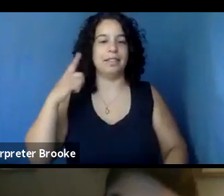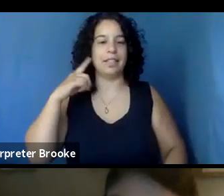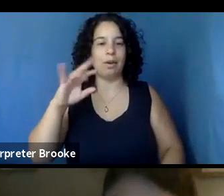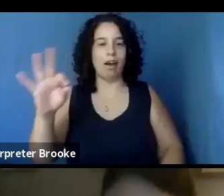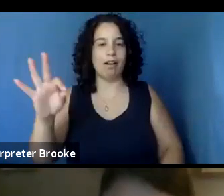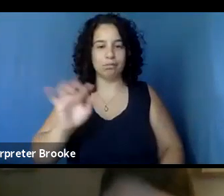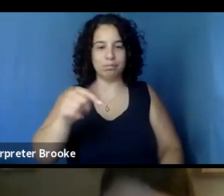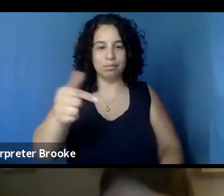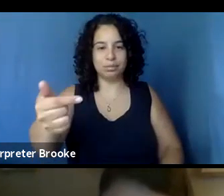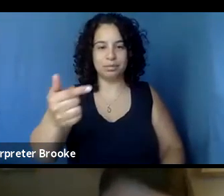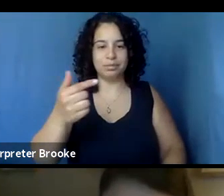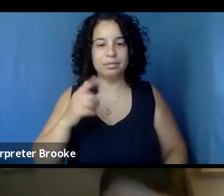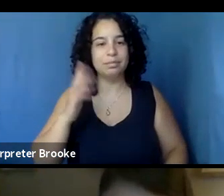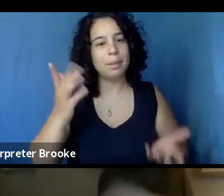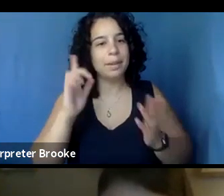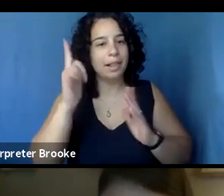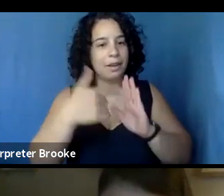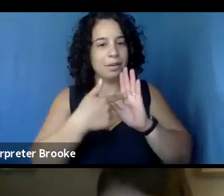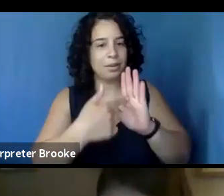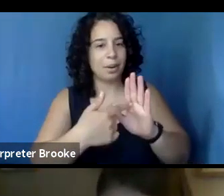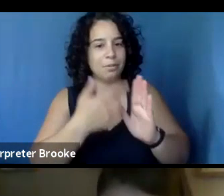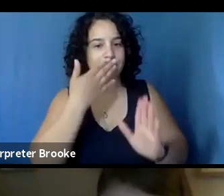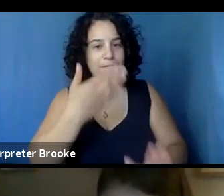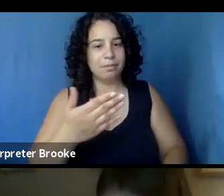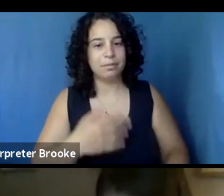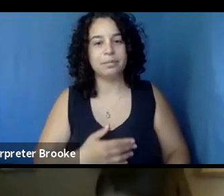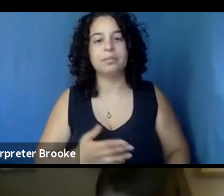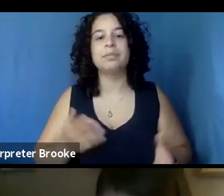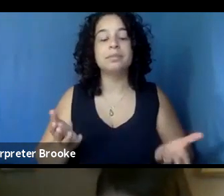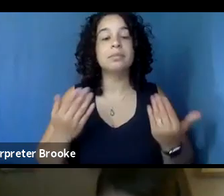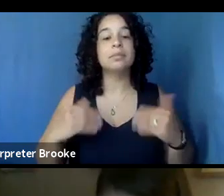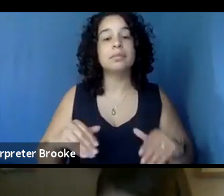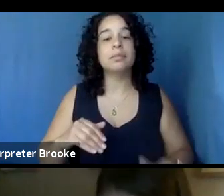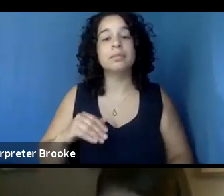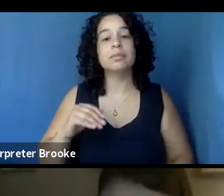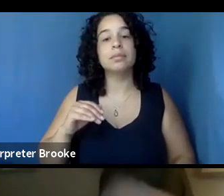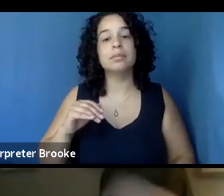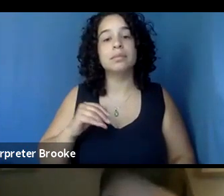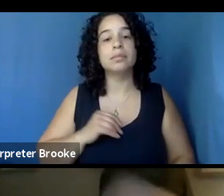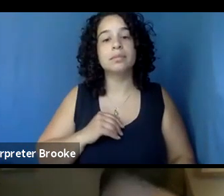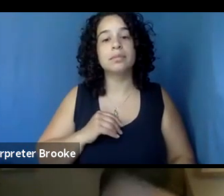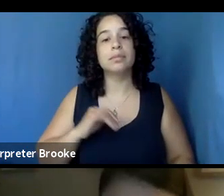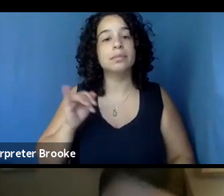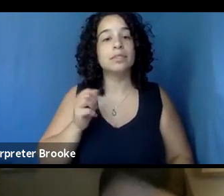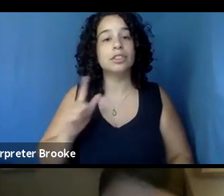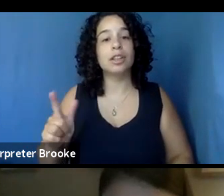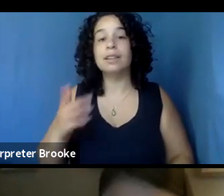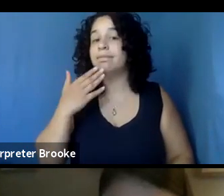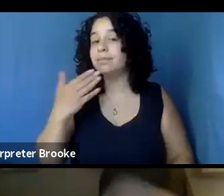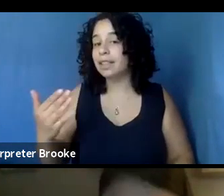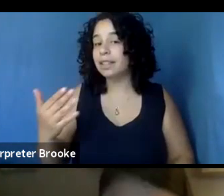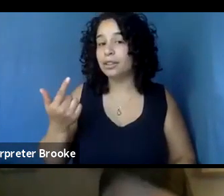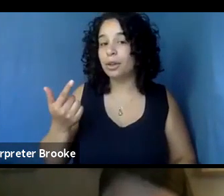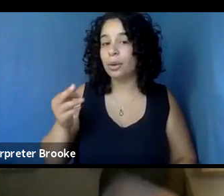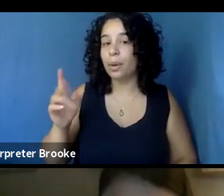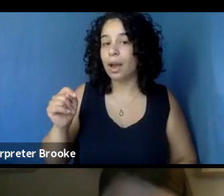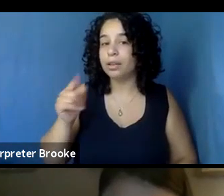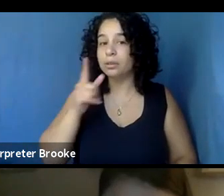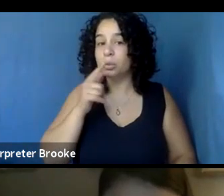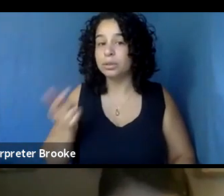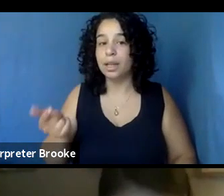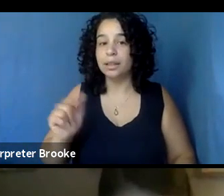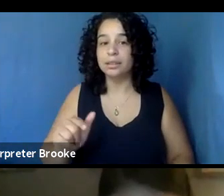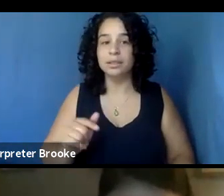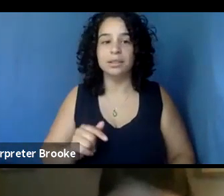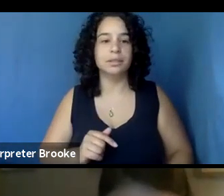quatch, Grant. Who's up? Eric, who's up for sharing?